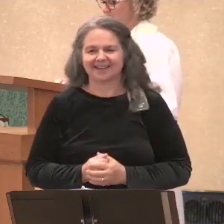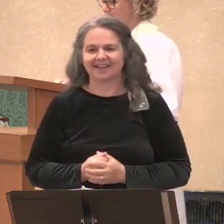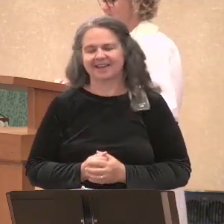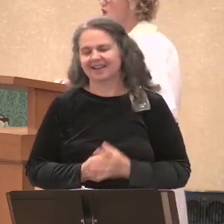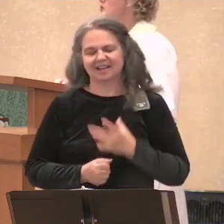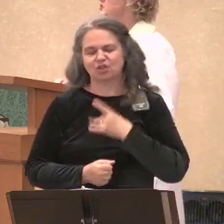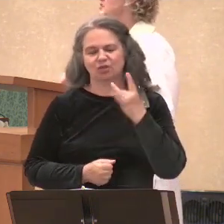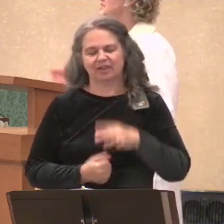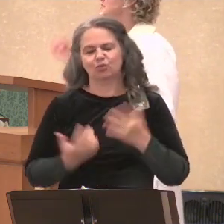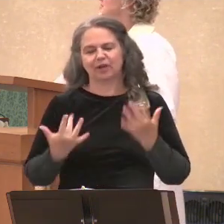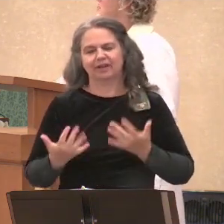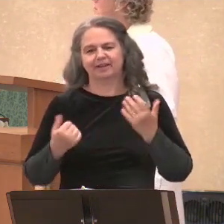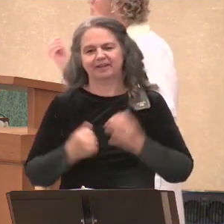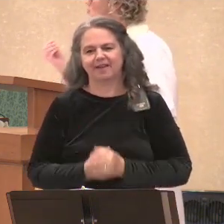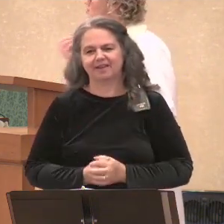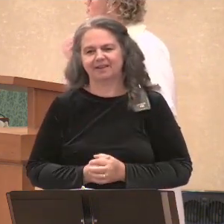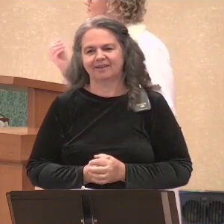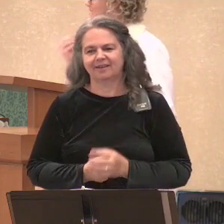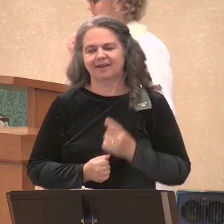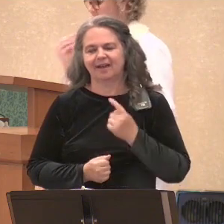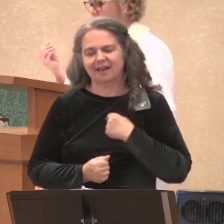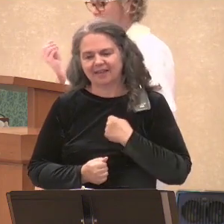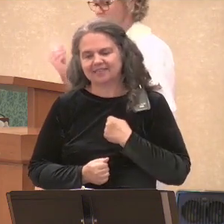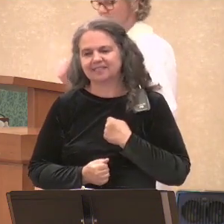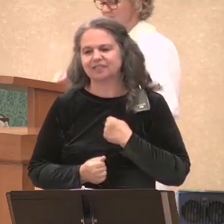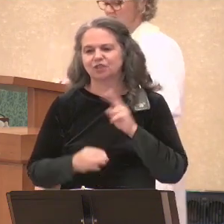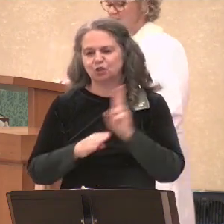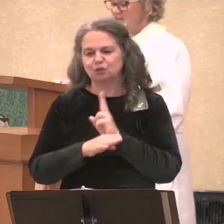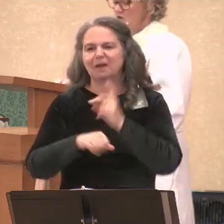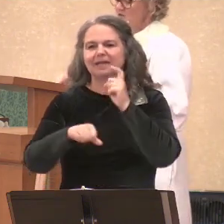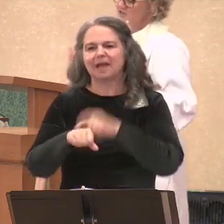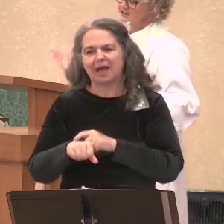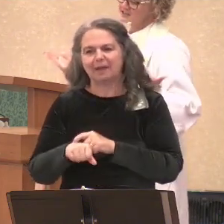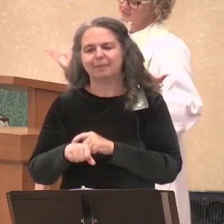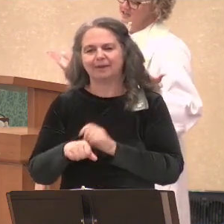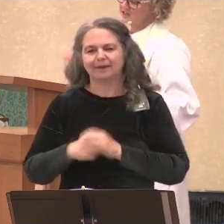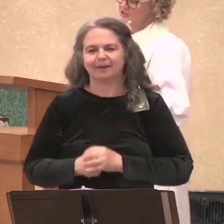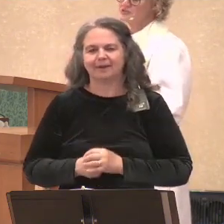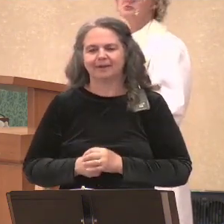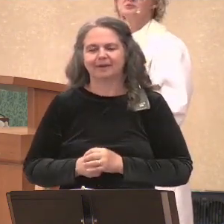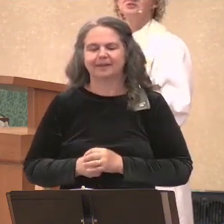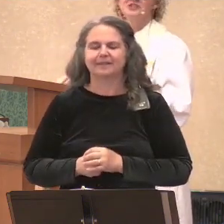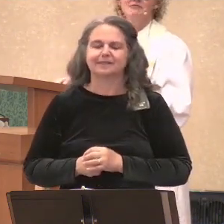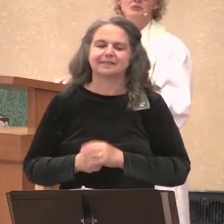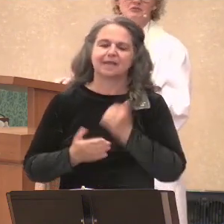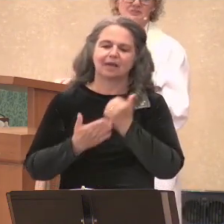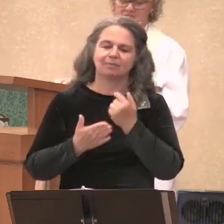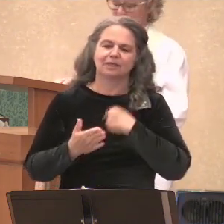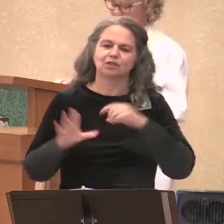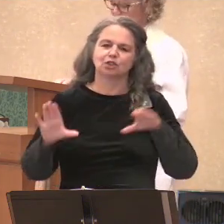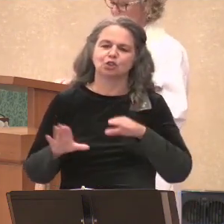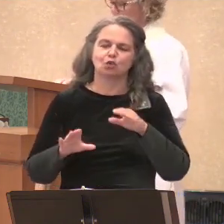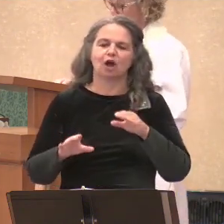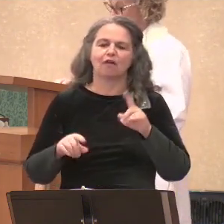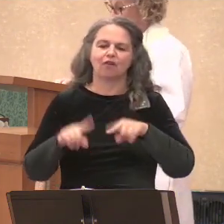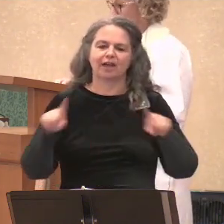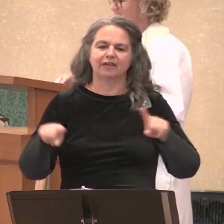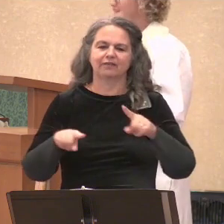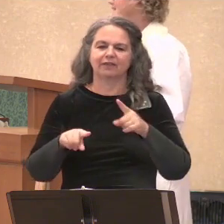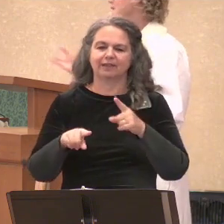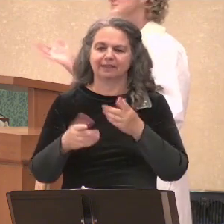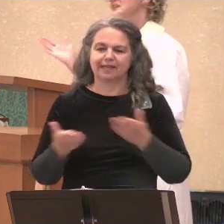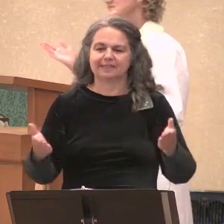but I also like to make the most of my time, which leads me to do several things at